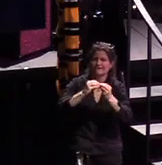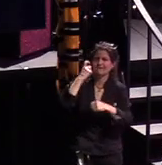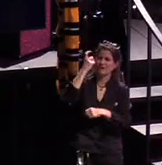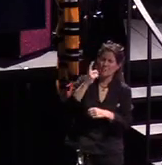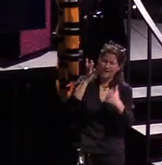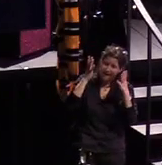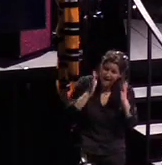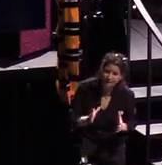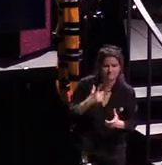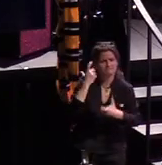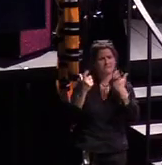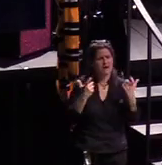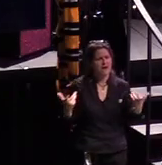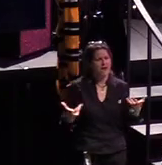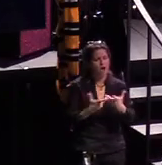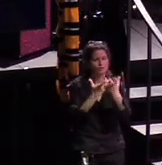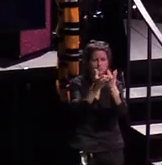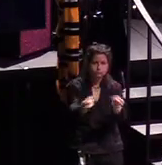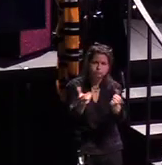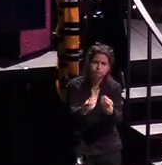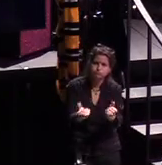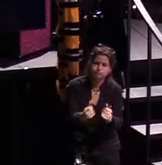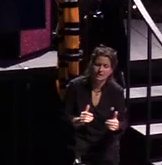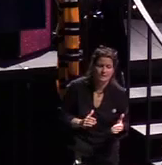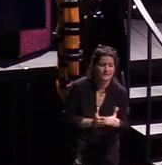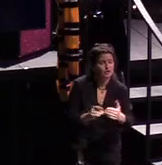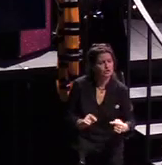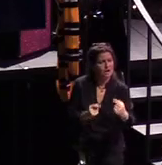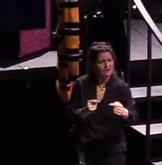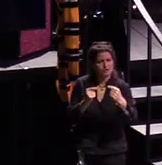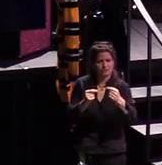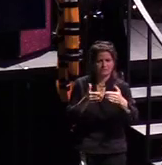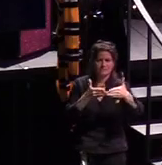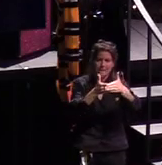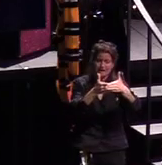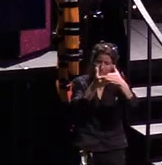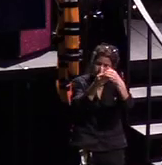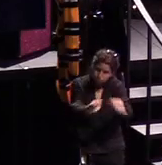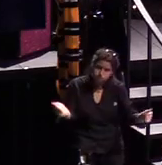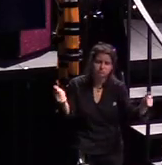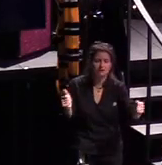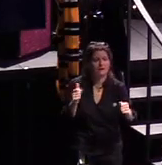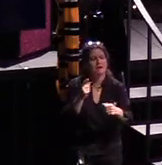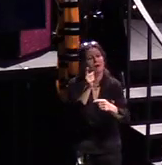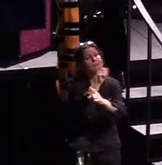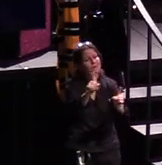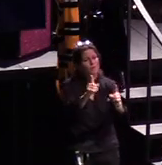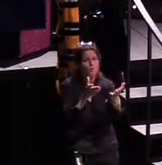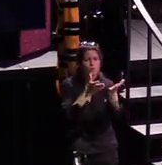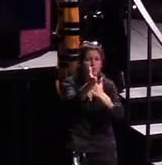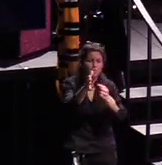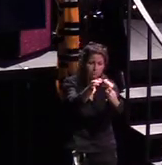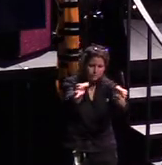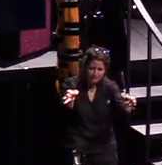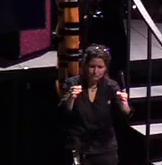to address these challenges dismantle the barriers and connects people across borders